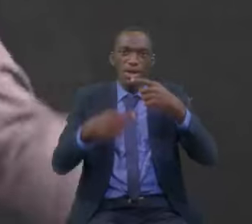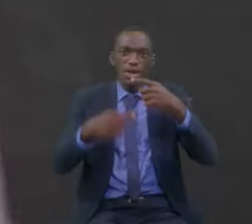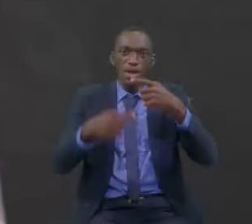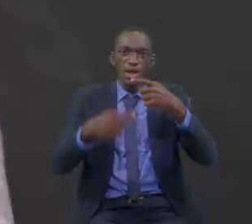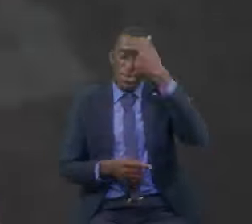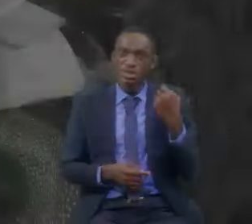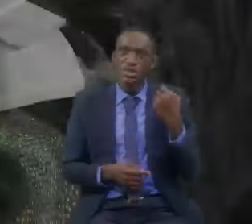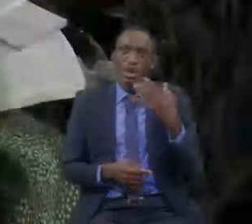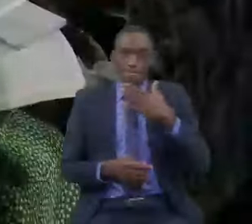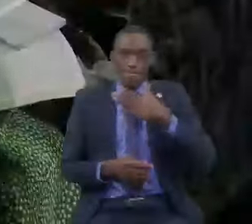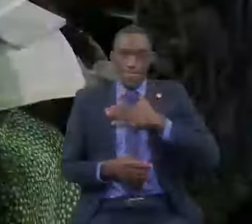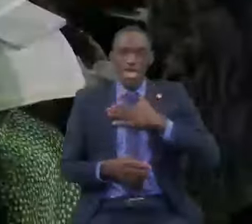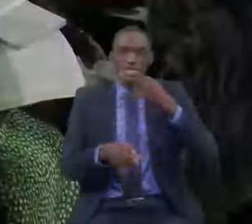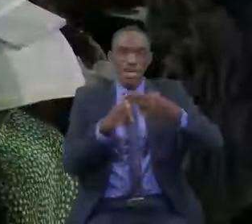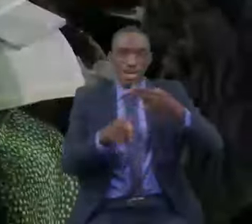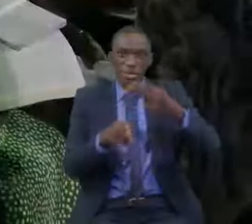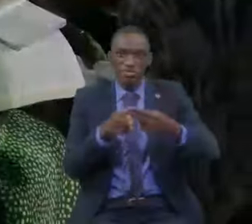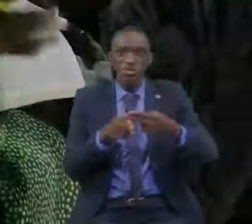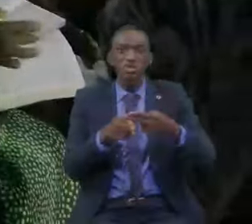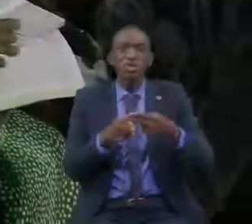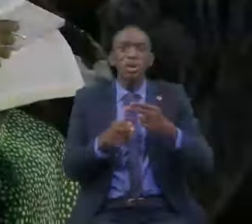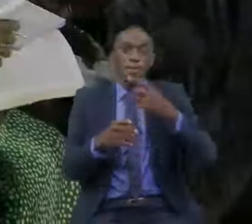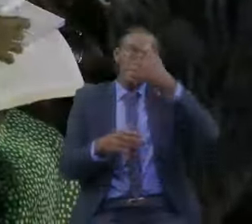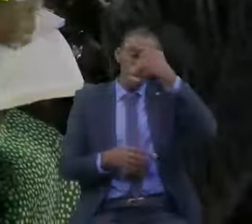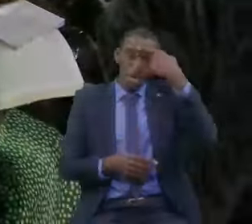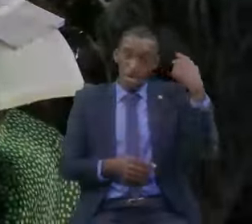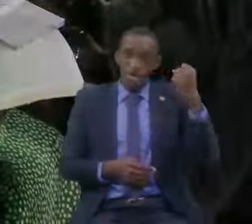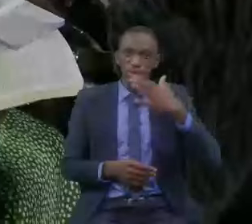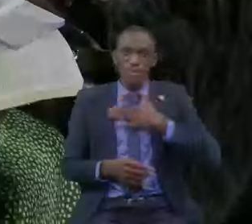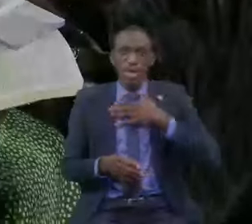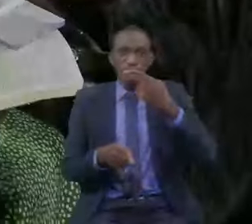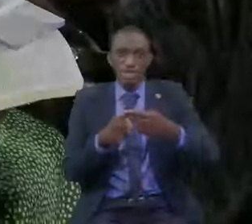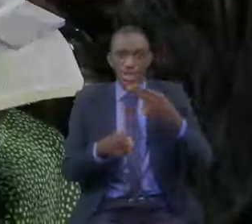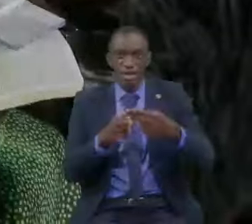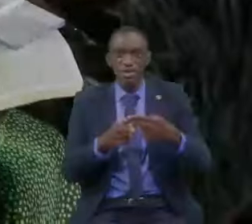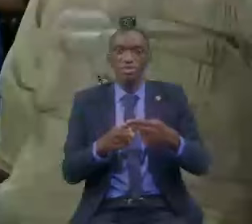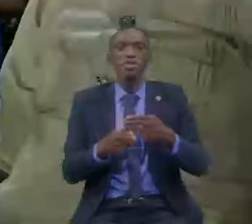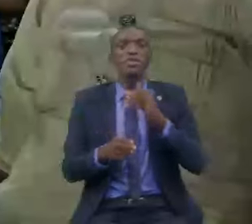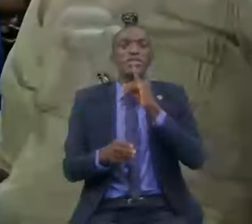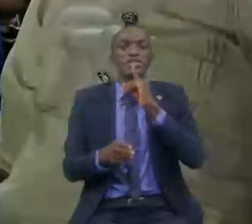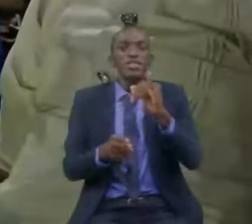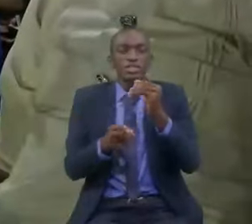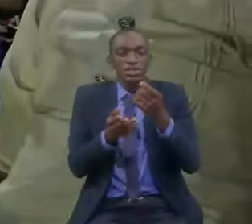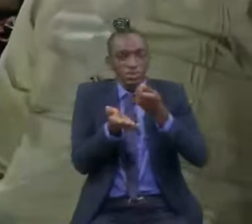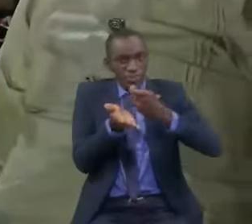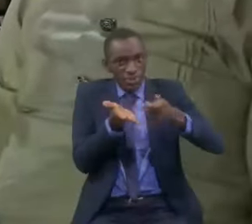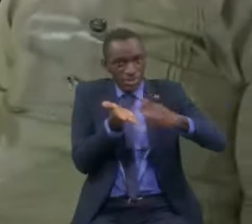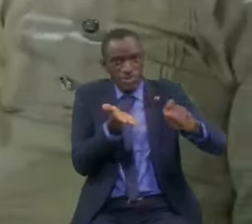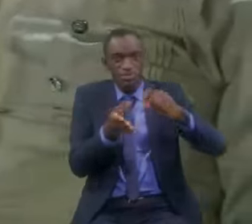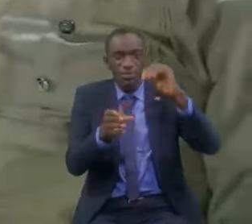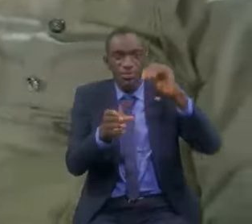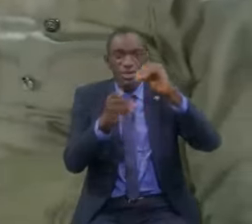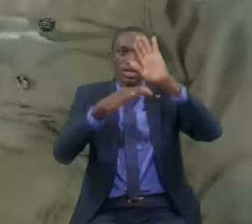my name because my name is reaching in